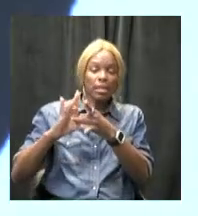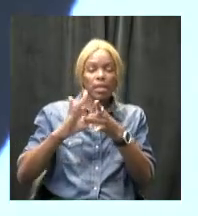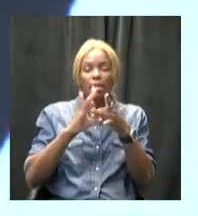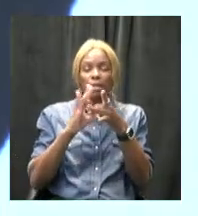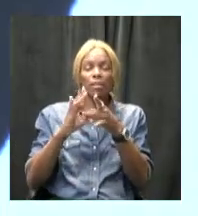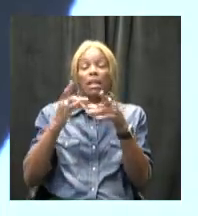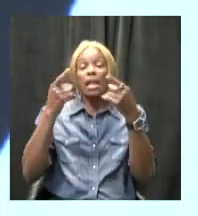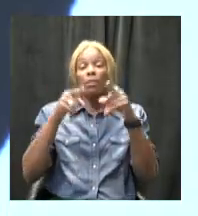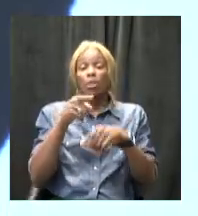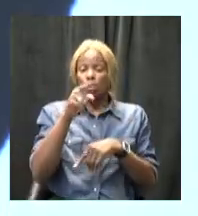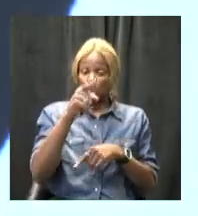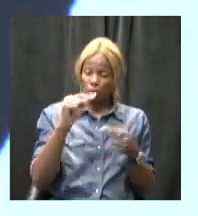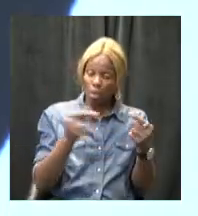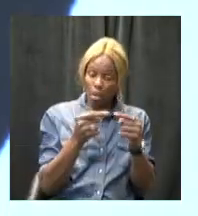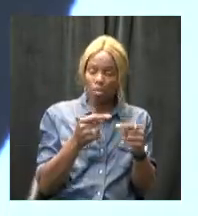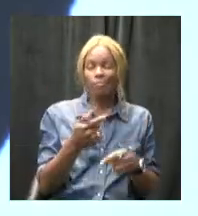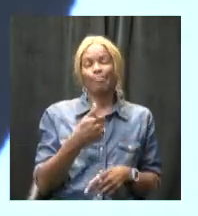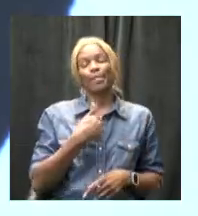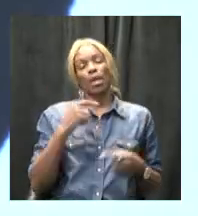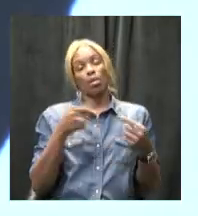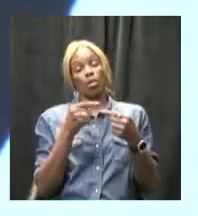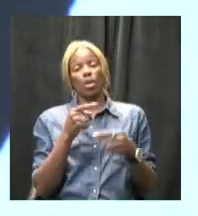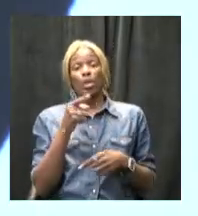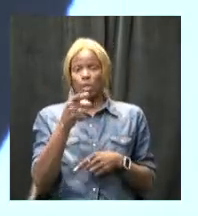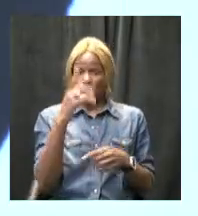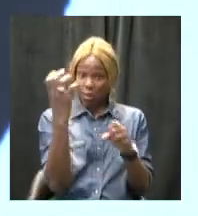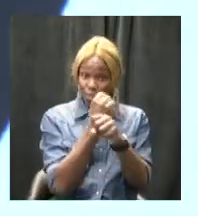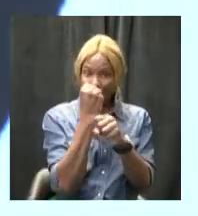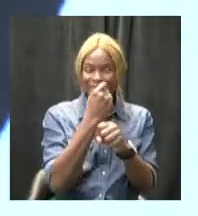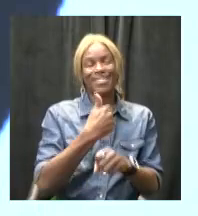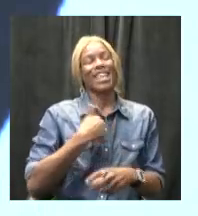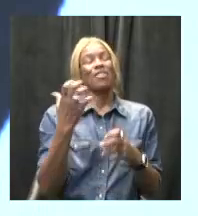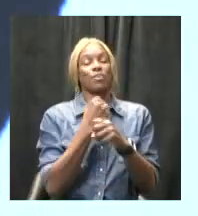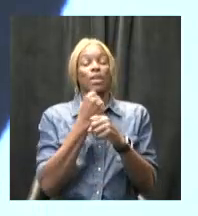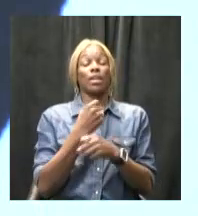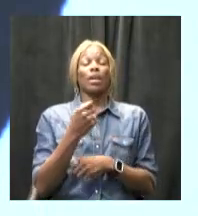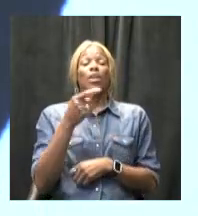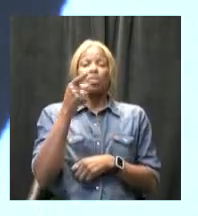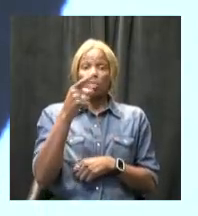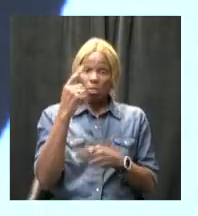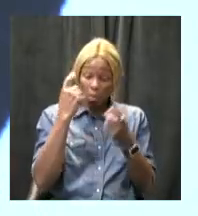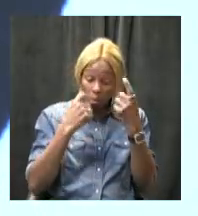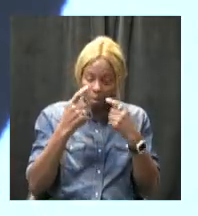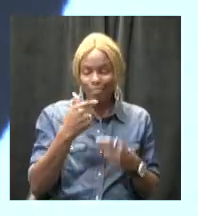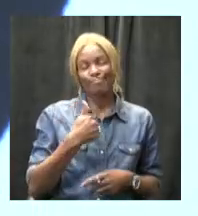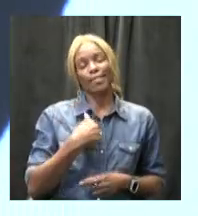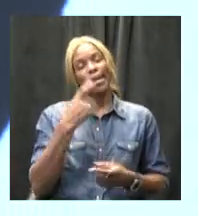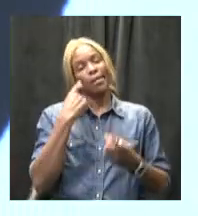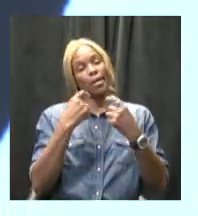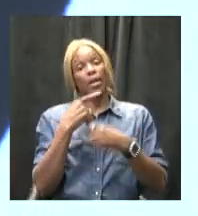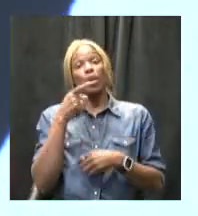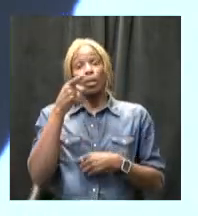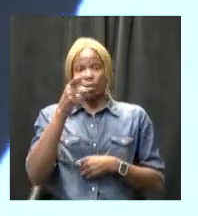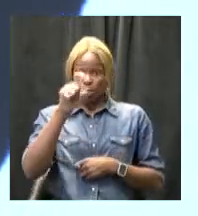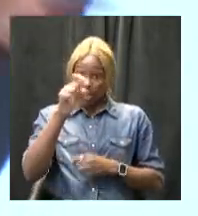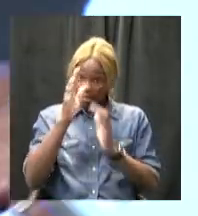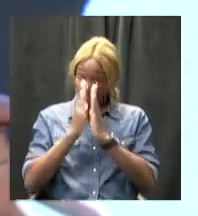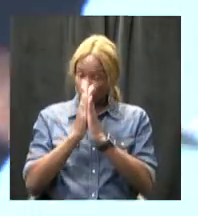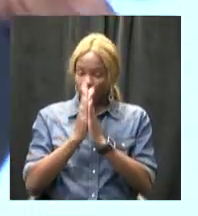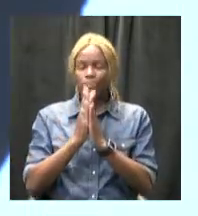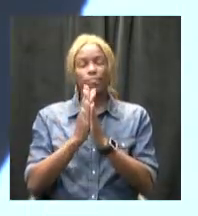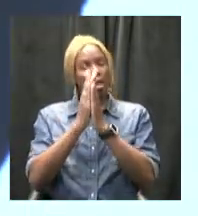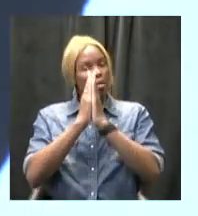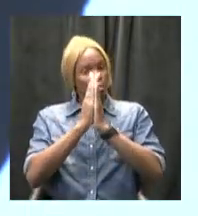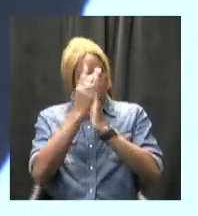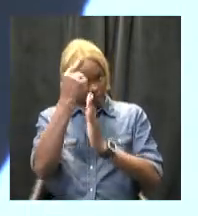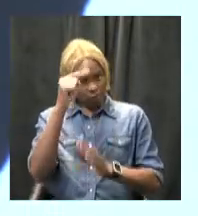you hurt, I hurt. When you win, I win. It's when you cry, I cry. When you need prayer, I'm going to pray for you. It's